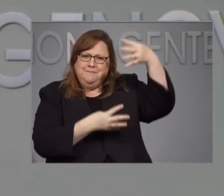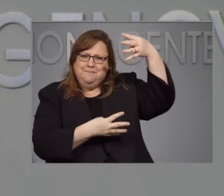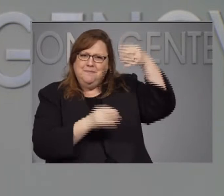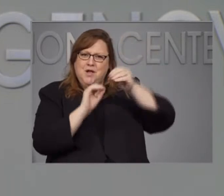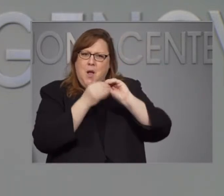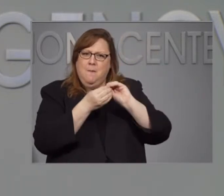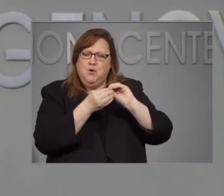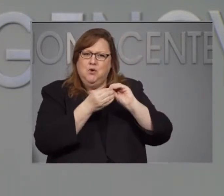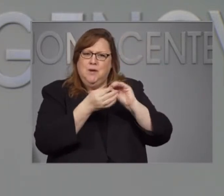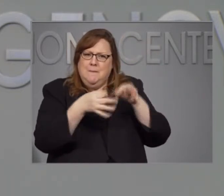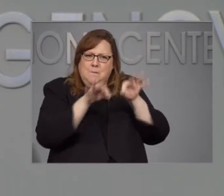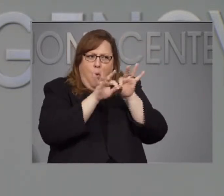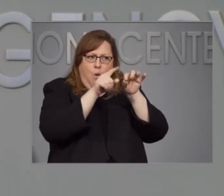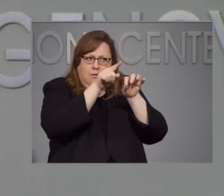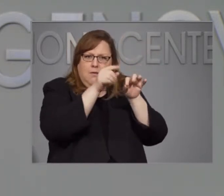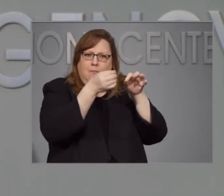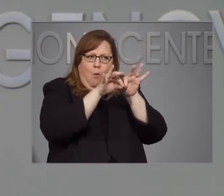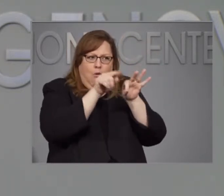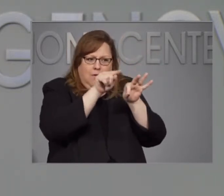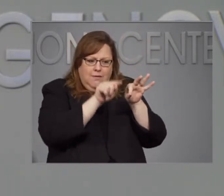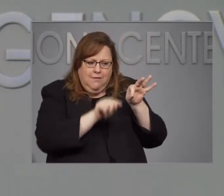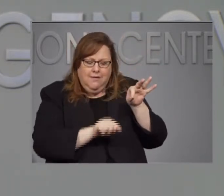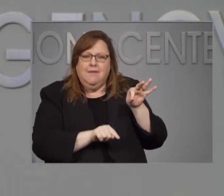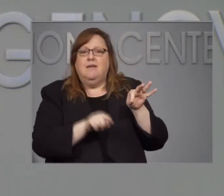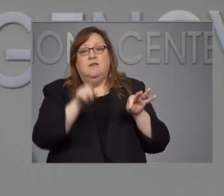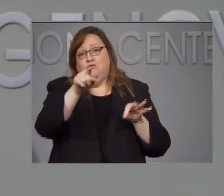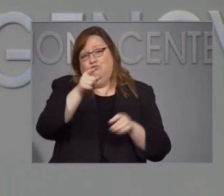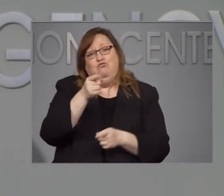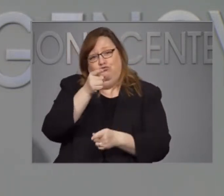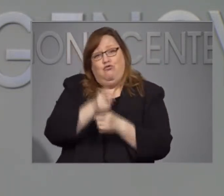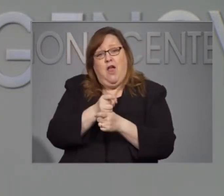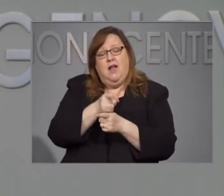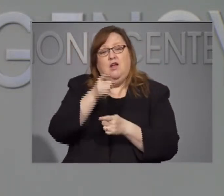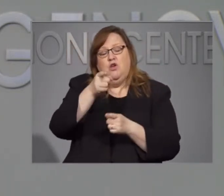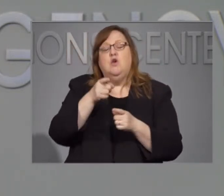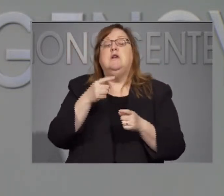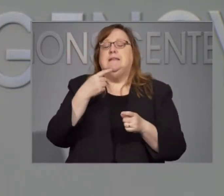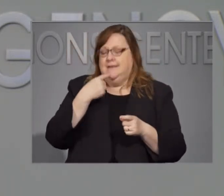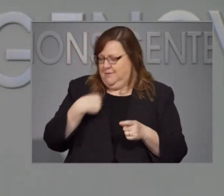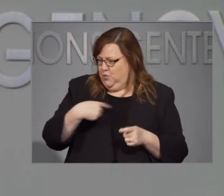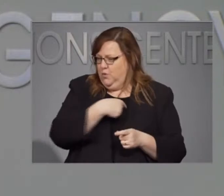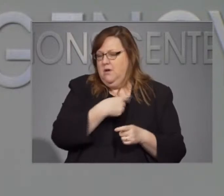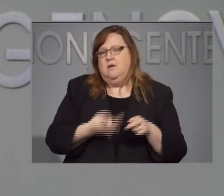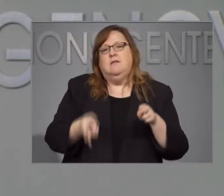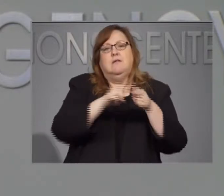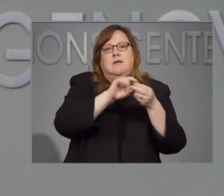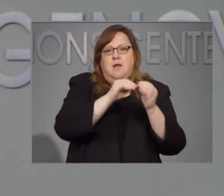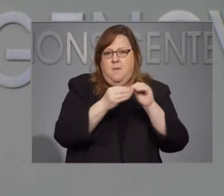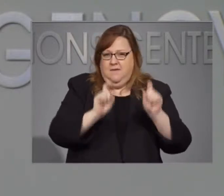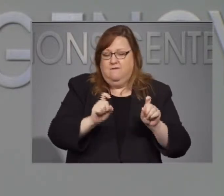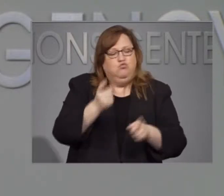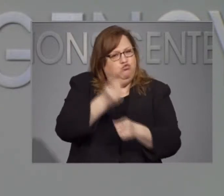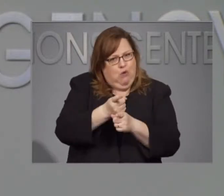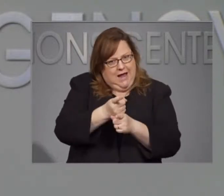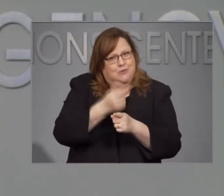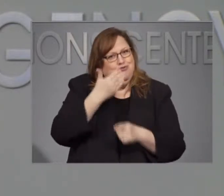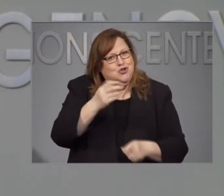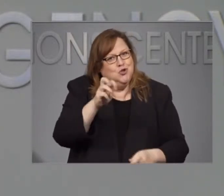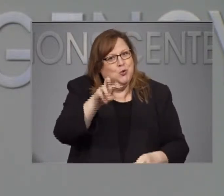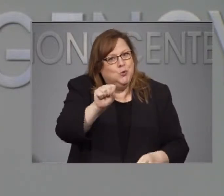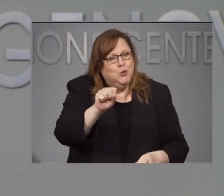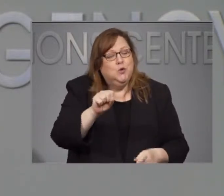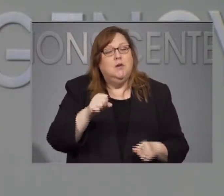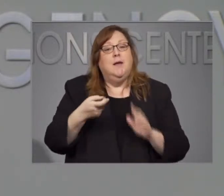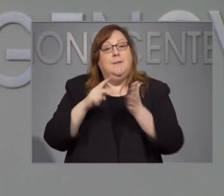other. You rightly, I think, were giving an analysis of the fact that we have ramped up testing a lot, which is good news, and so we are seeing